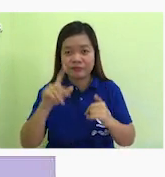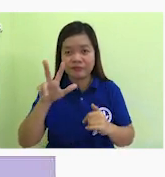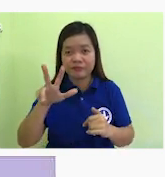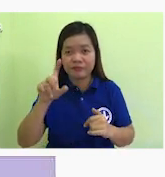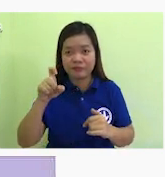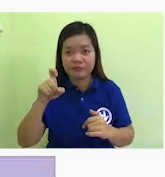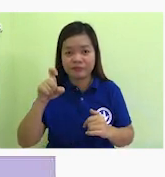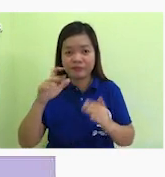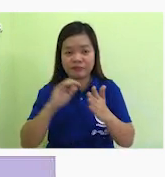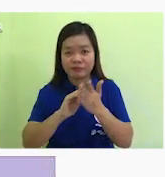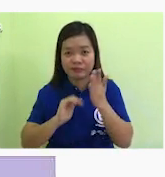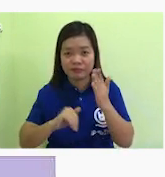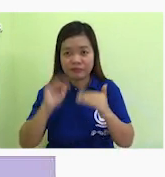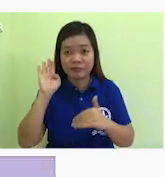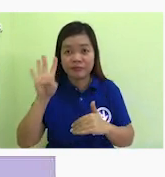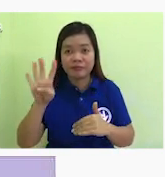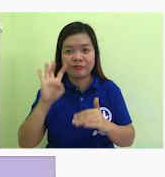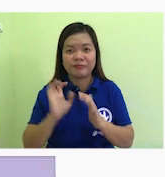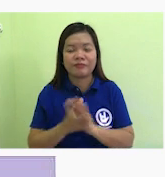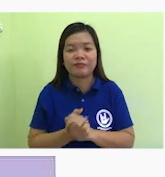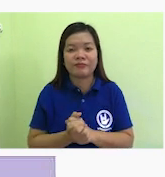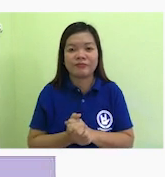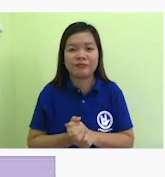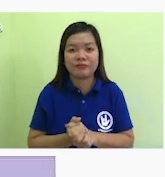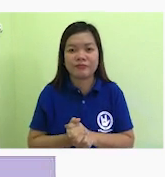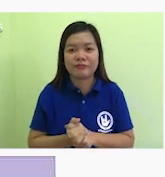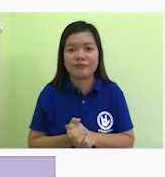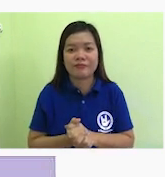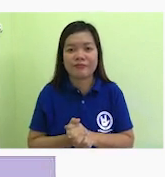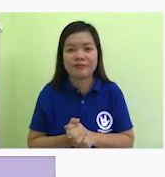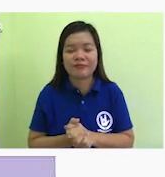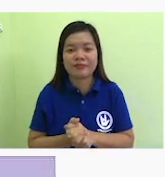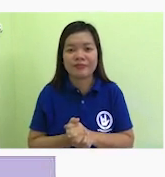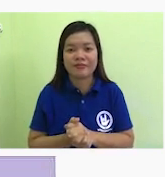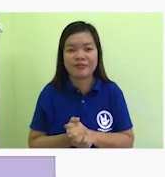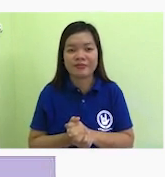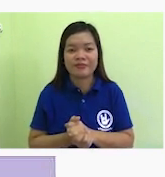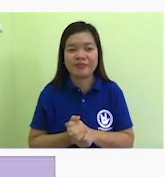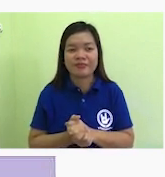minus 3x minus 4.